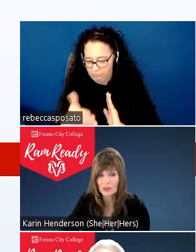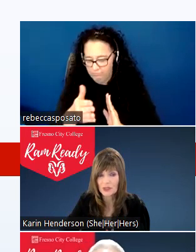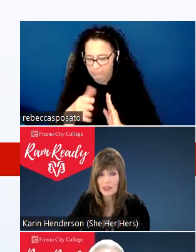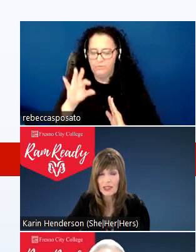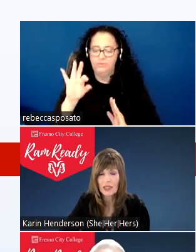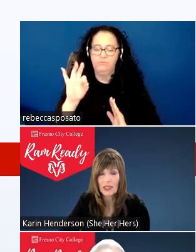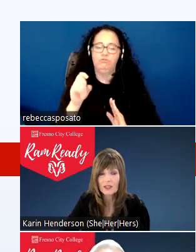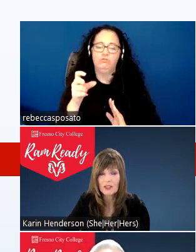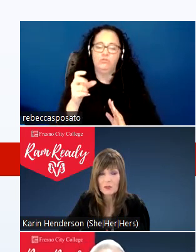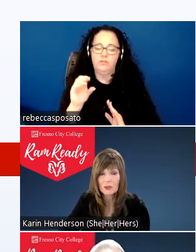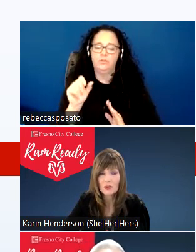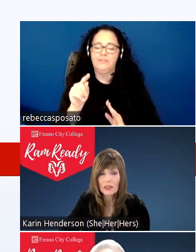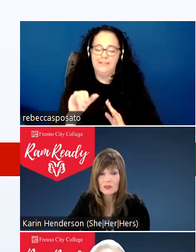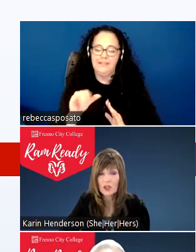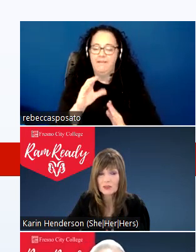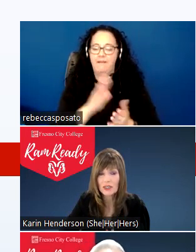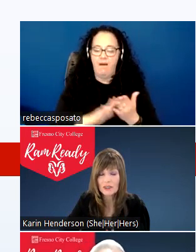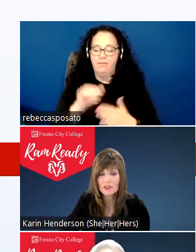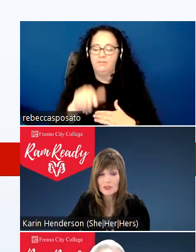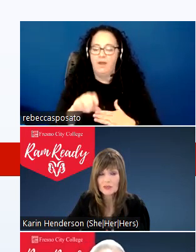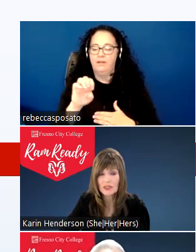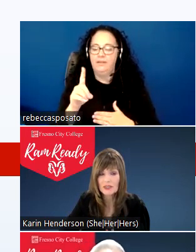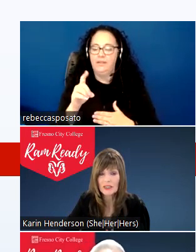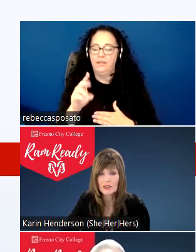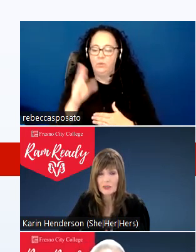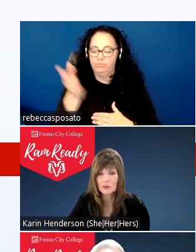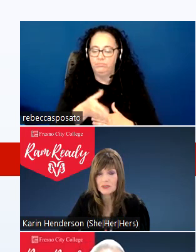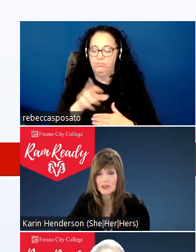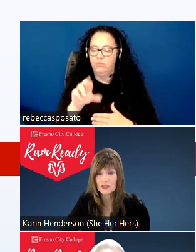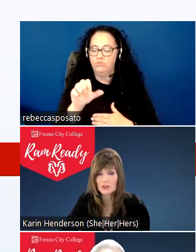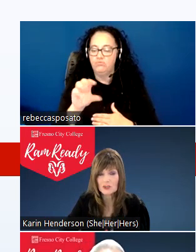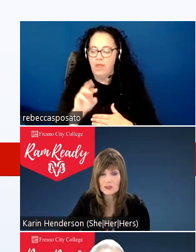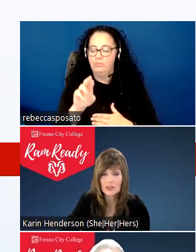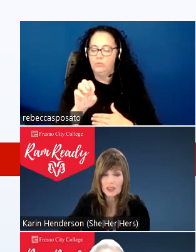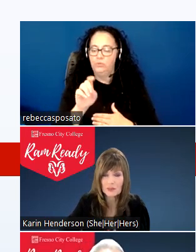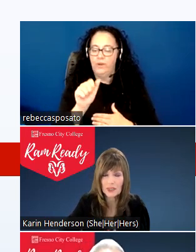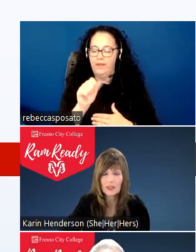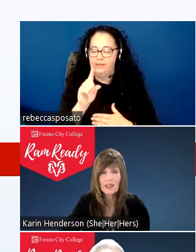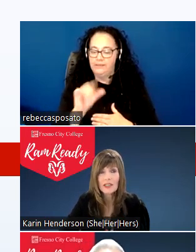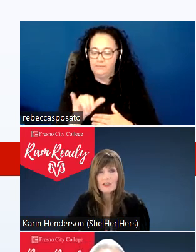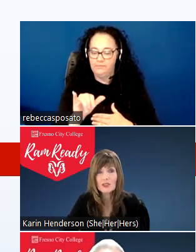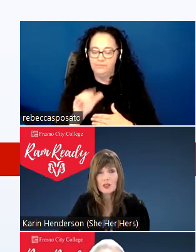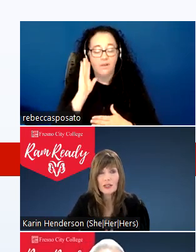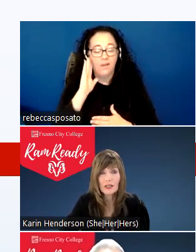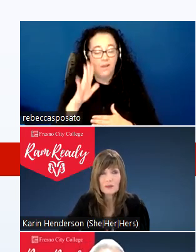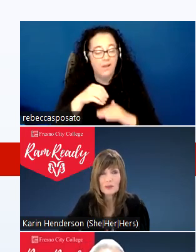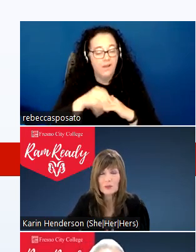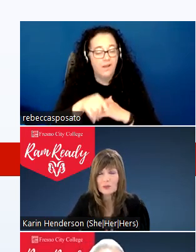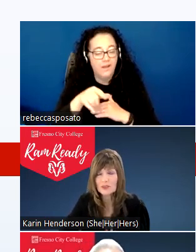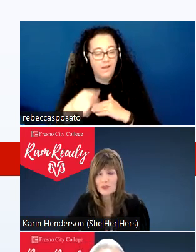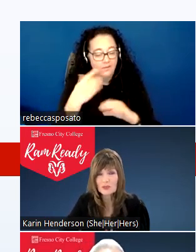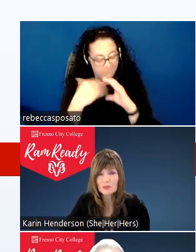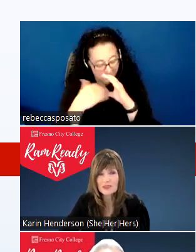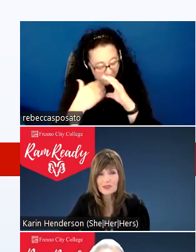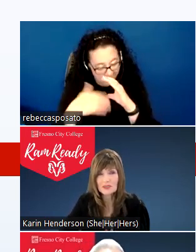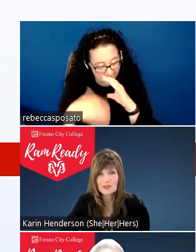fresnocitycollege.edu/RAM Ready. And they will have an online survey that they will send to your student email. So when we work